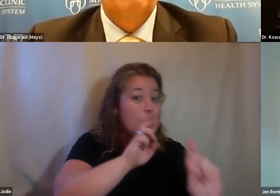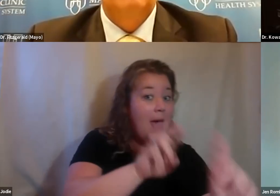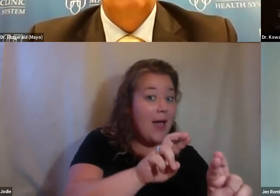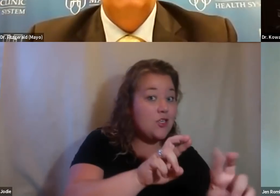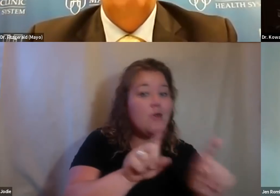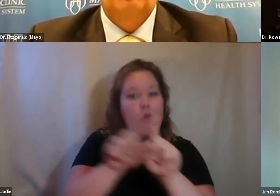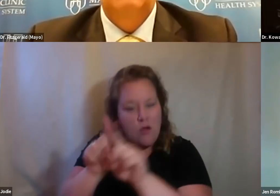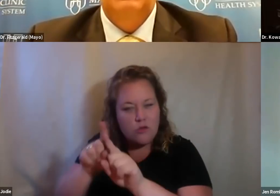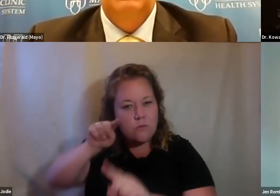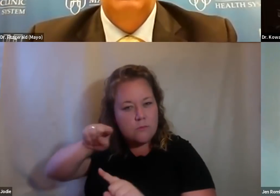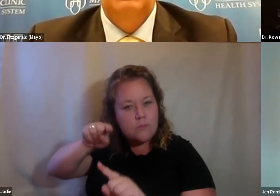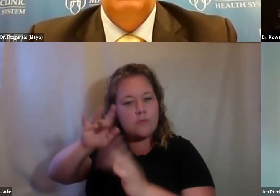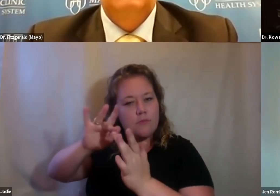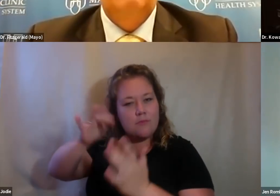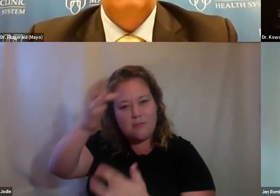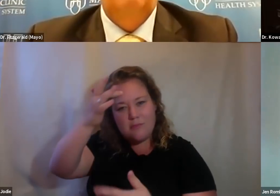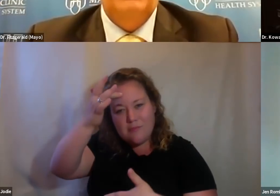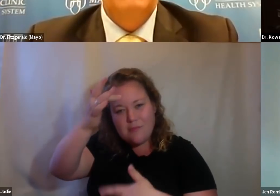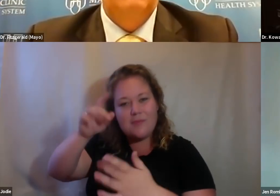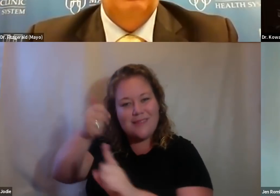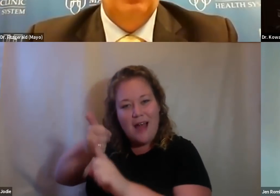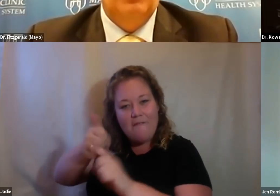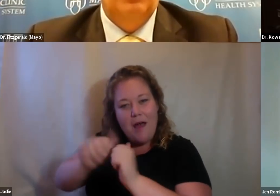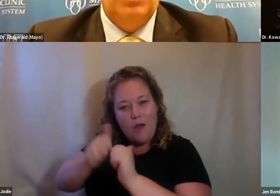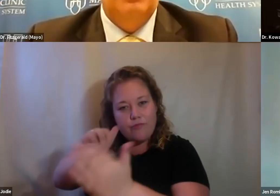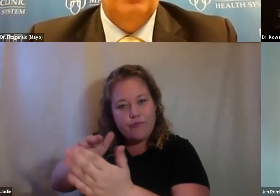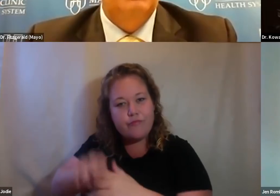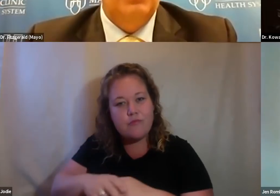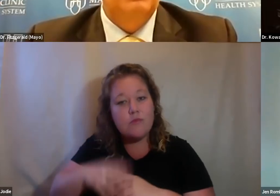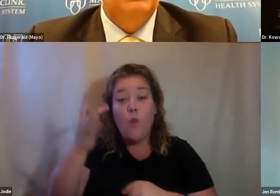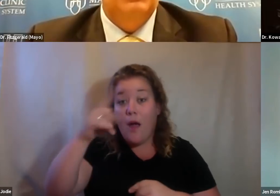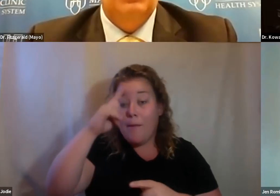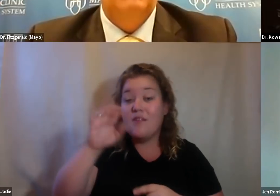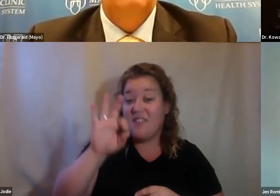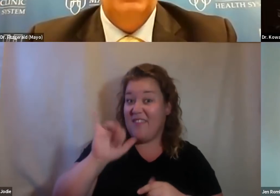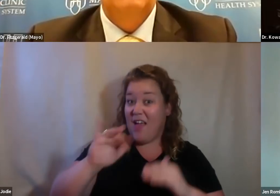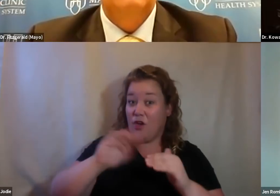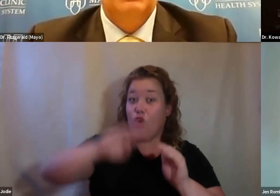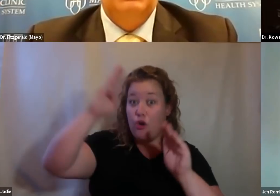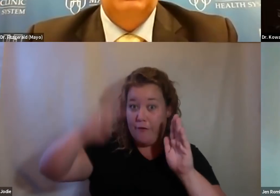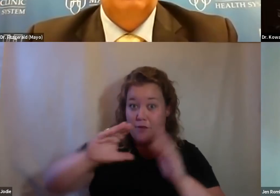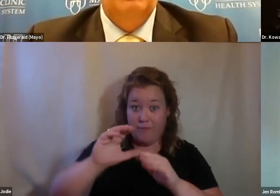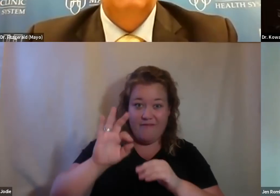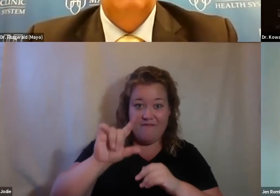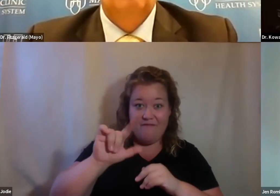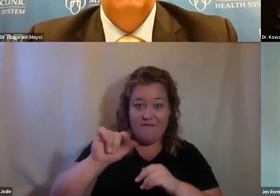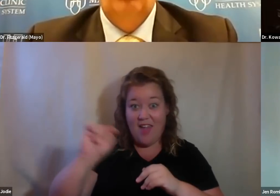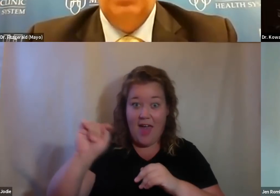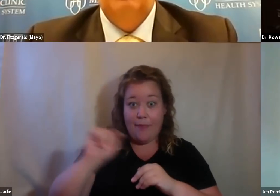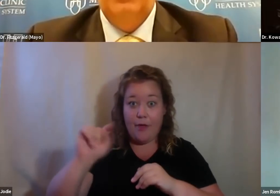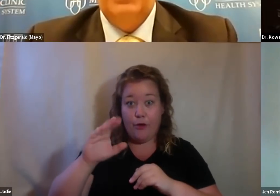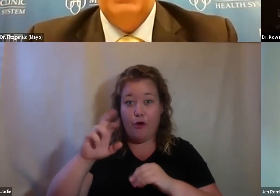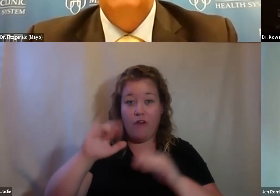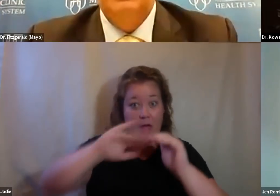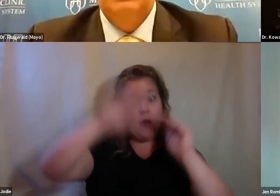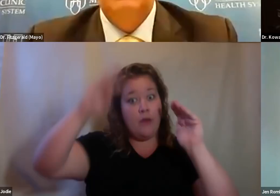that the COMPASS was really important in especially flattening the curve early on in our experience with the virus. And our community did really